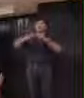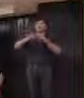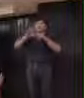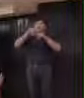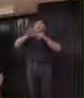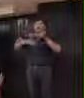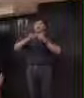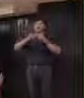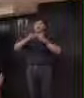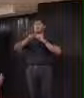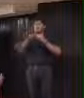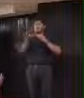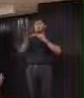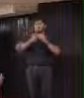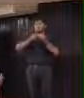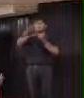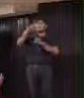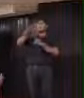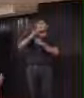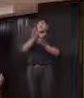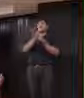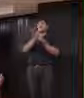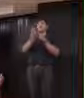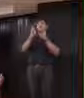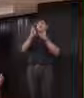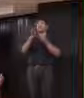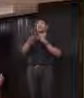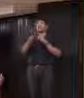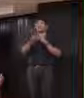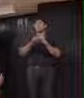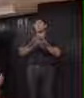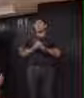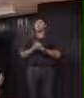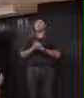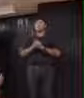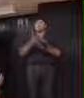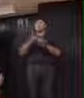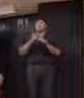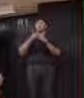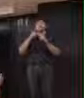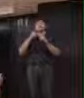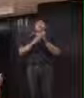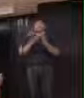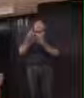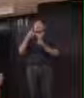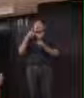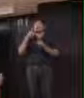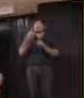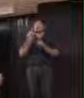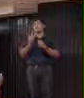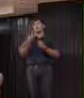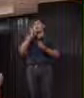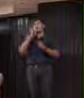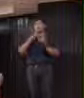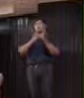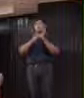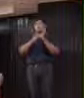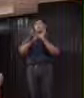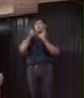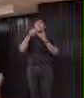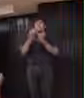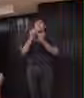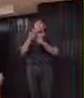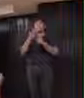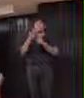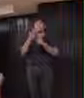also a state government, as in that state sometimes soon. But generally, we mentioned this, Mridu mentioned this point